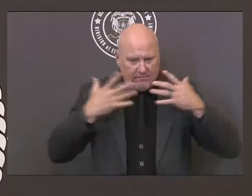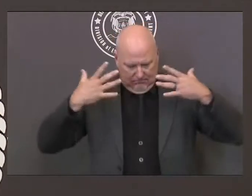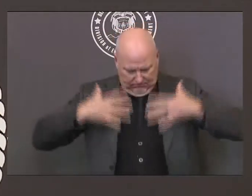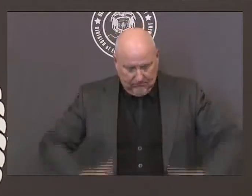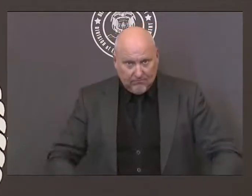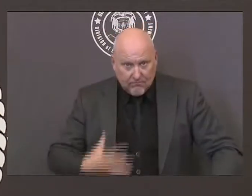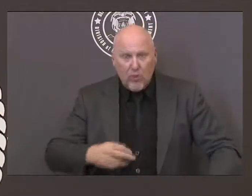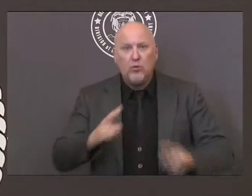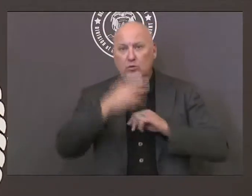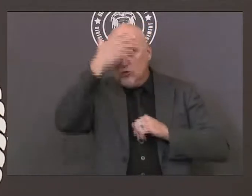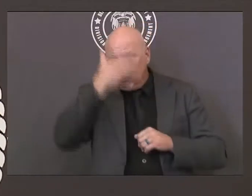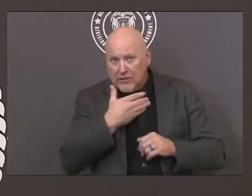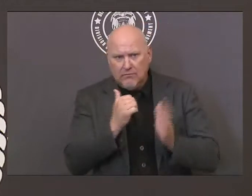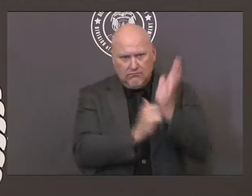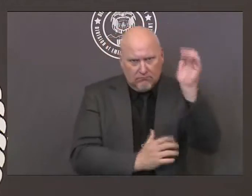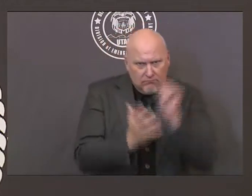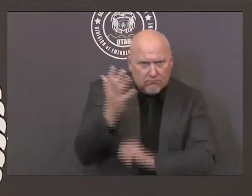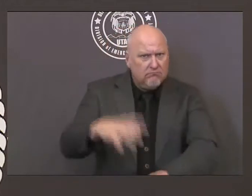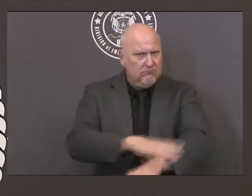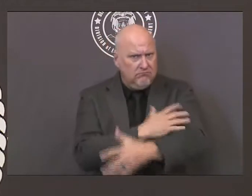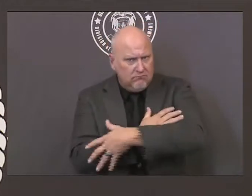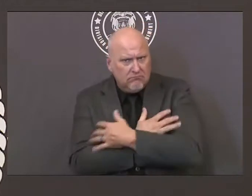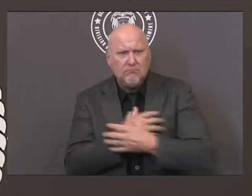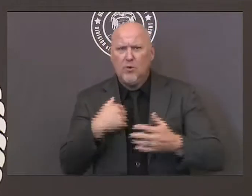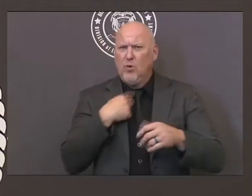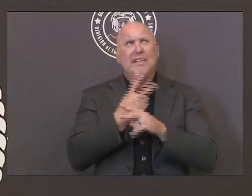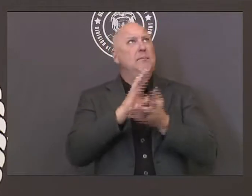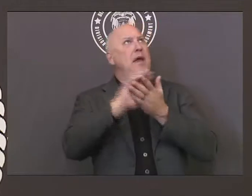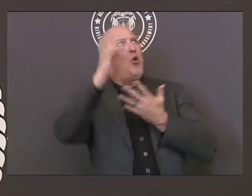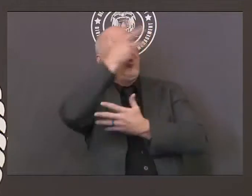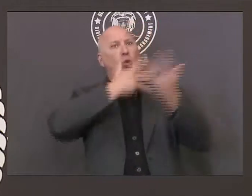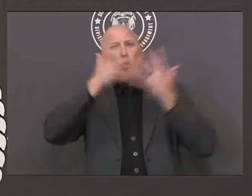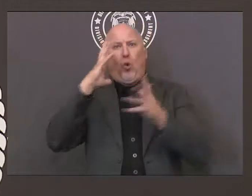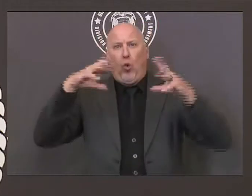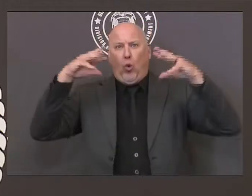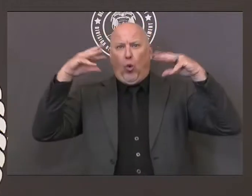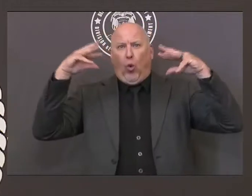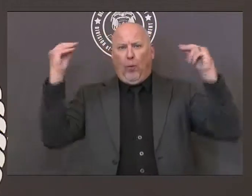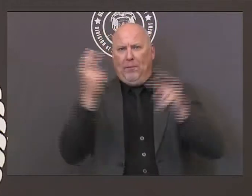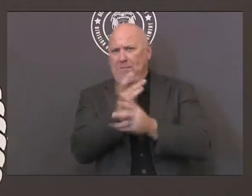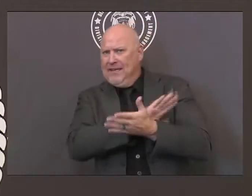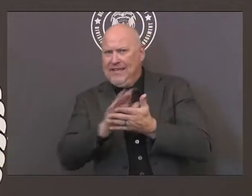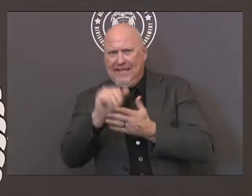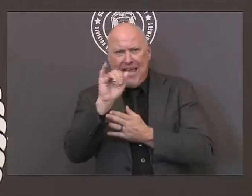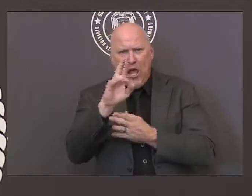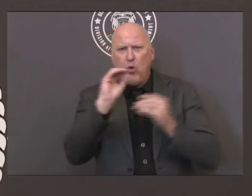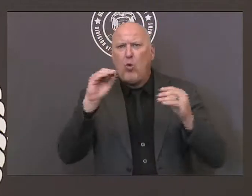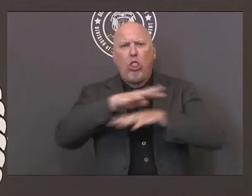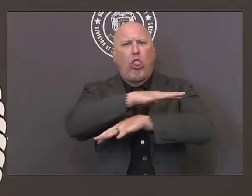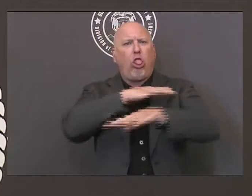air and helps keep them safe, and it helps keep you, your families, patients safe as